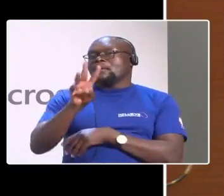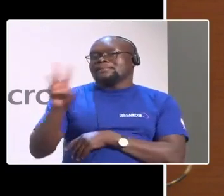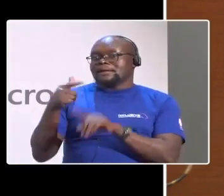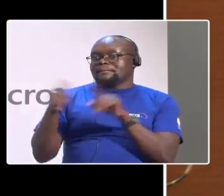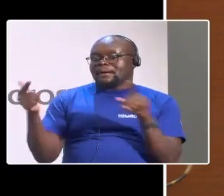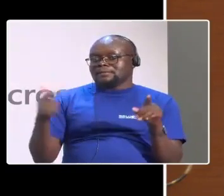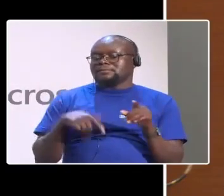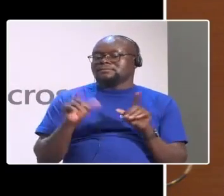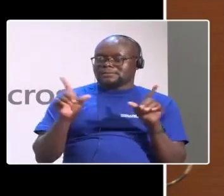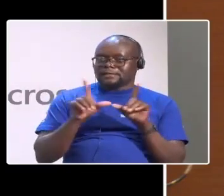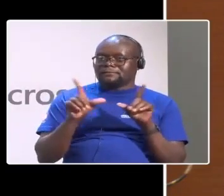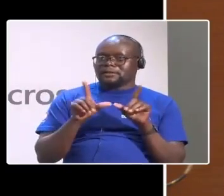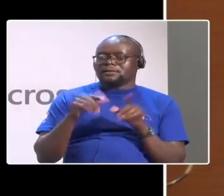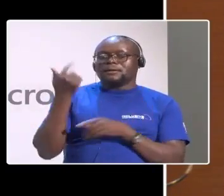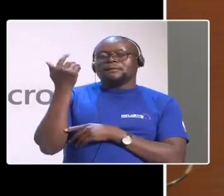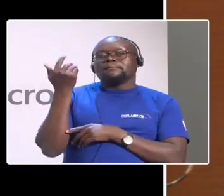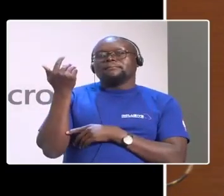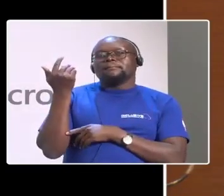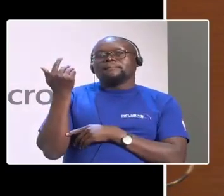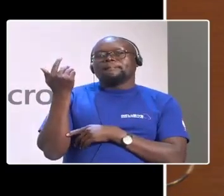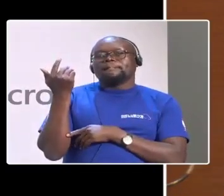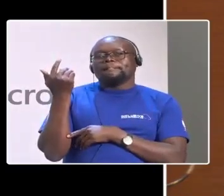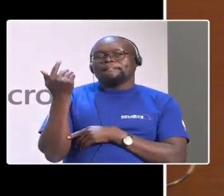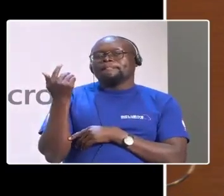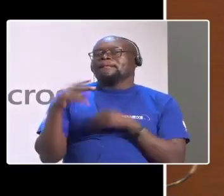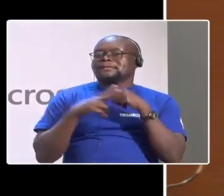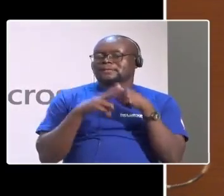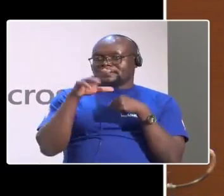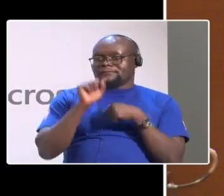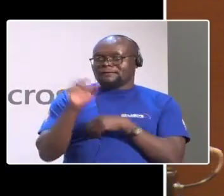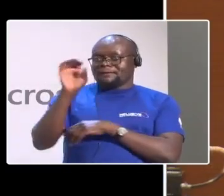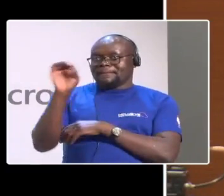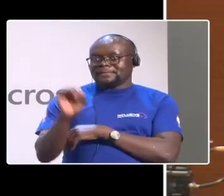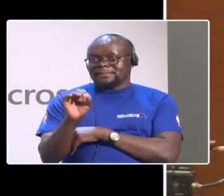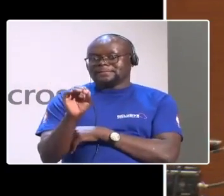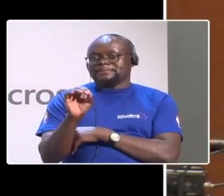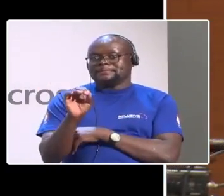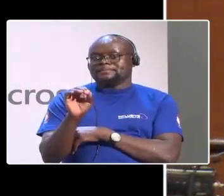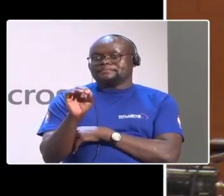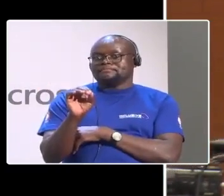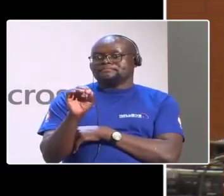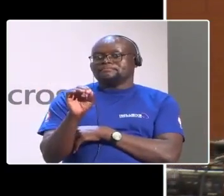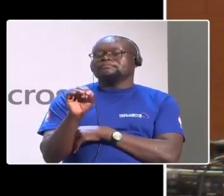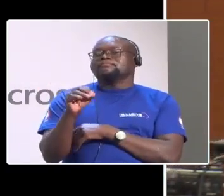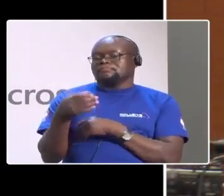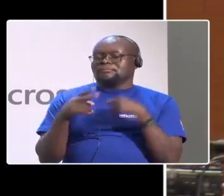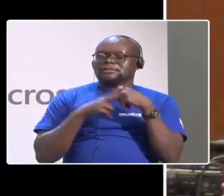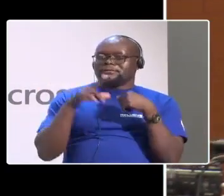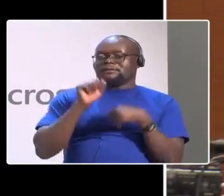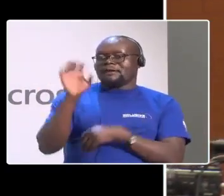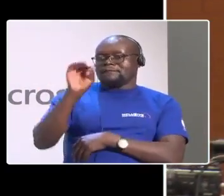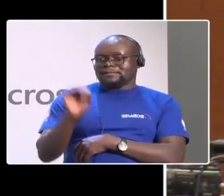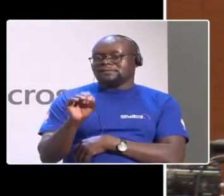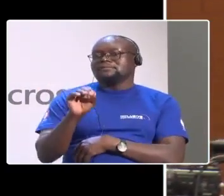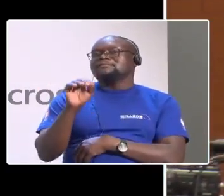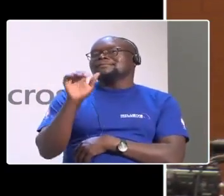But certification, I think, is 75%. No, 75% not,